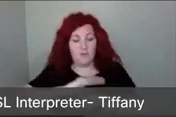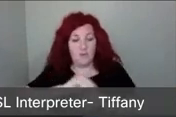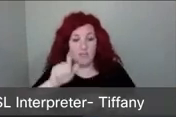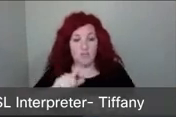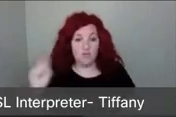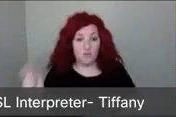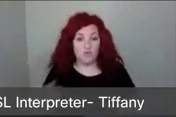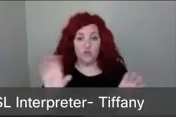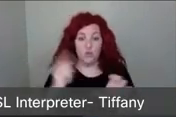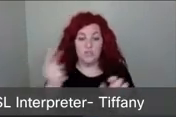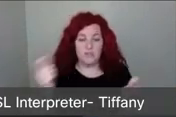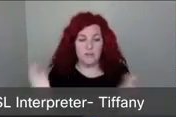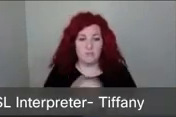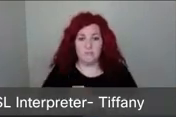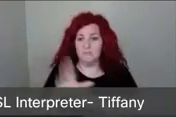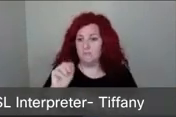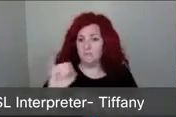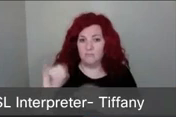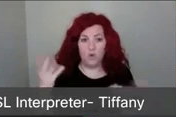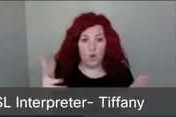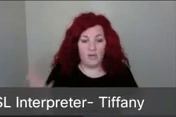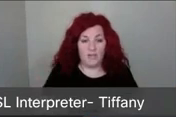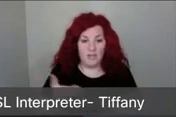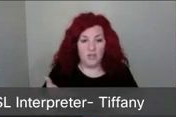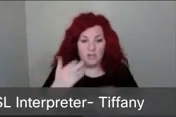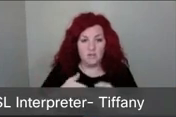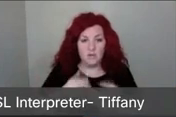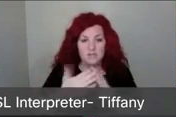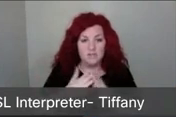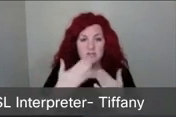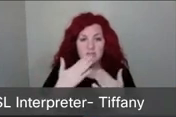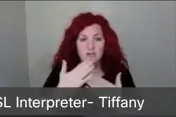revolutionary. Our communities of interest are already here. We're called cities. Thank you so much.